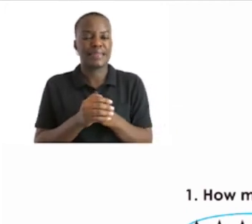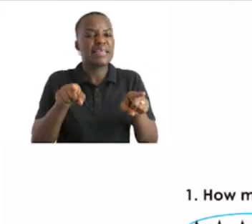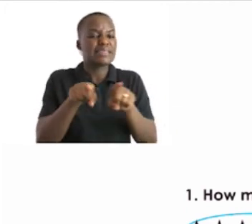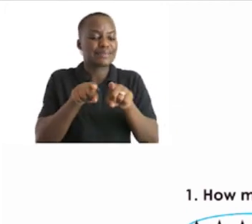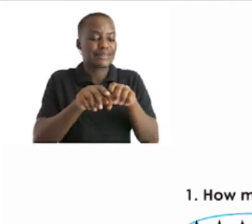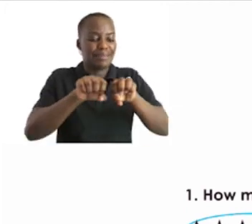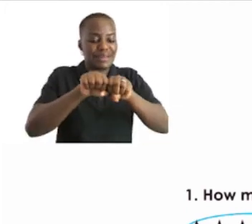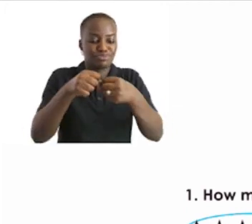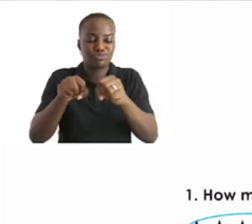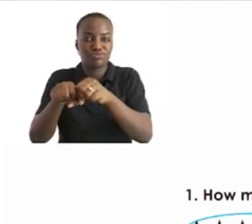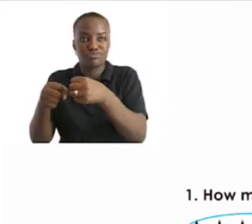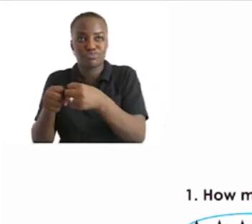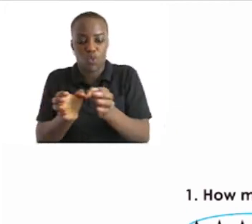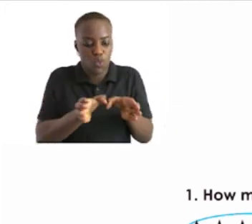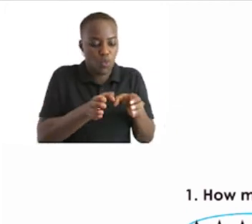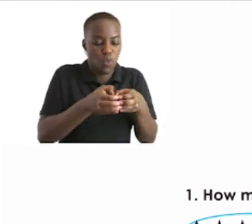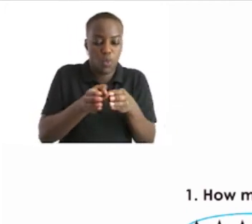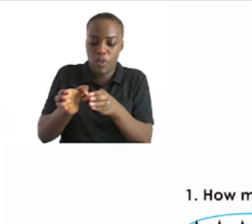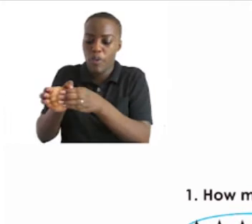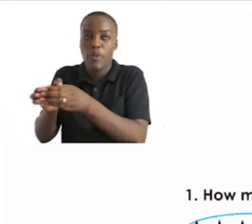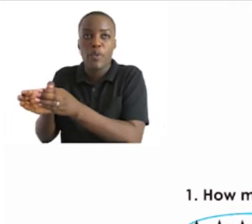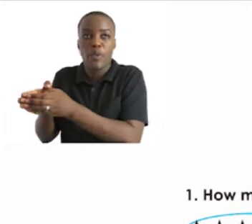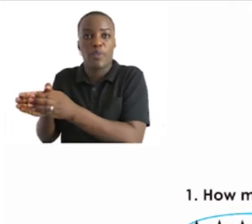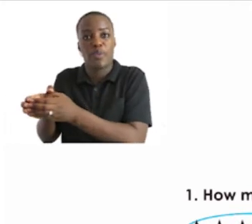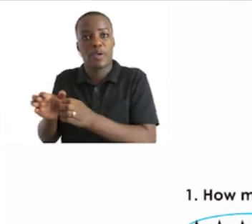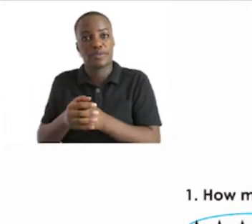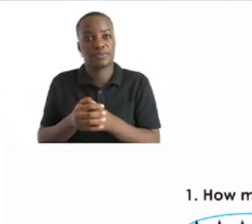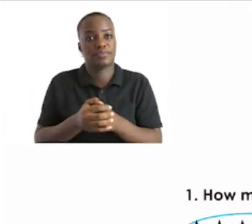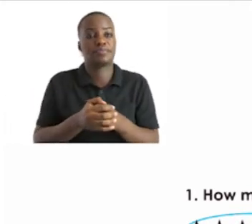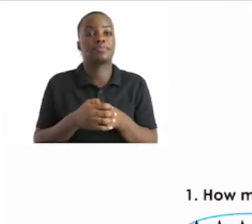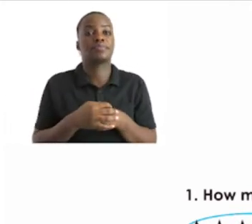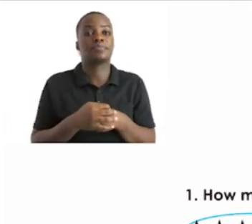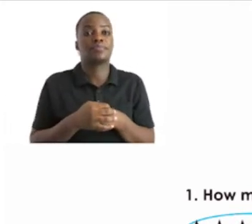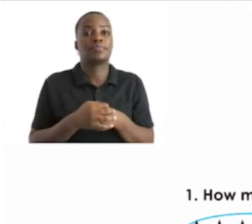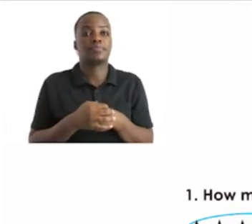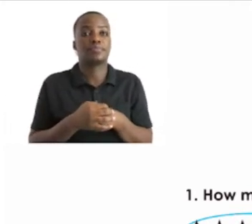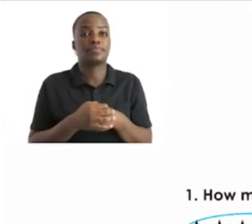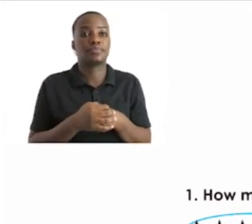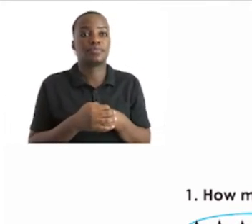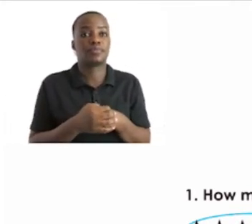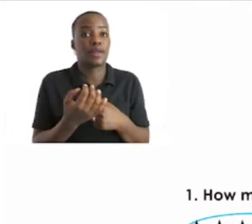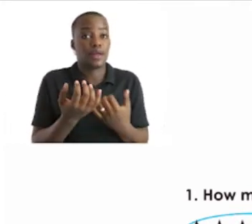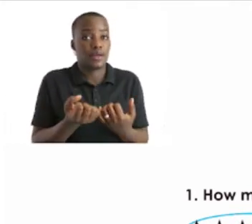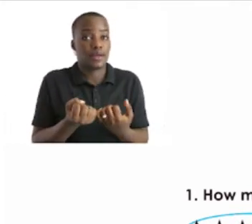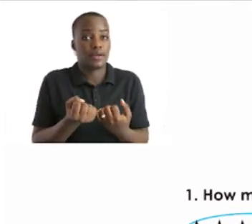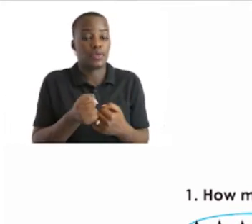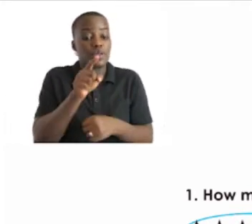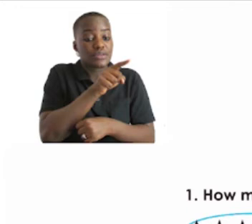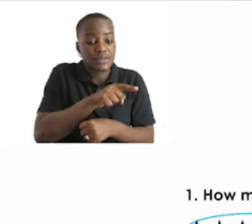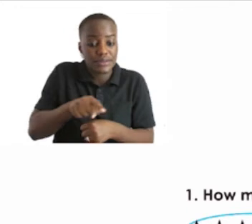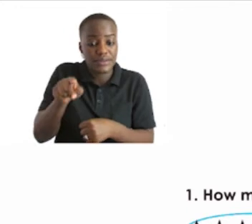and put in different groups. We are going to be using the grouping system. and we are going to circle